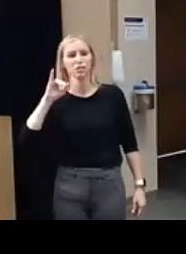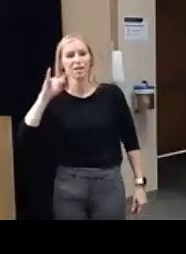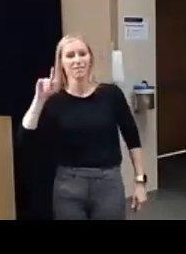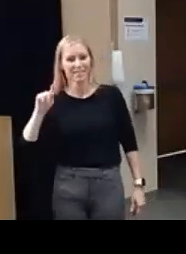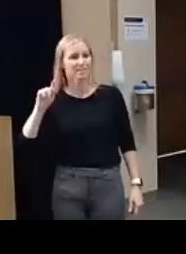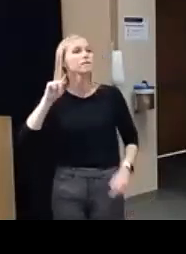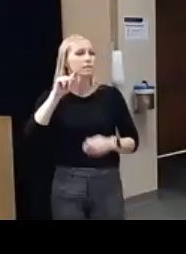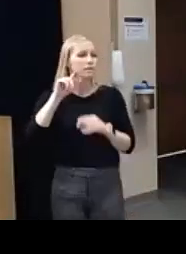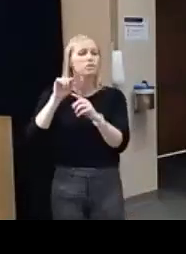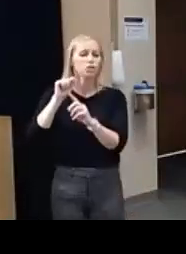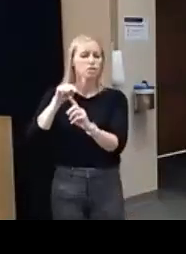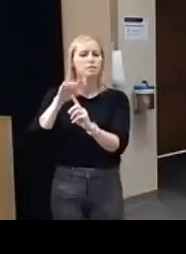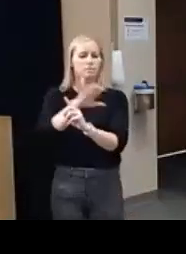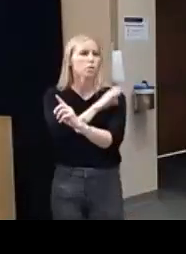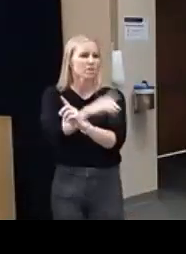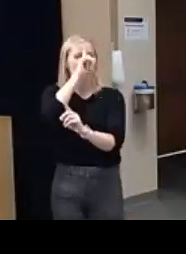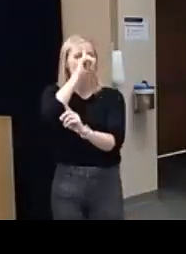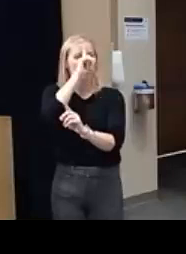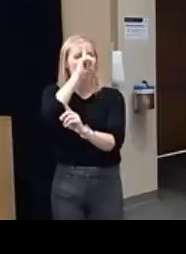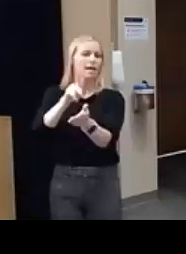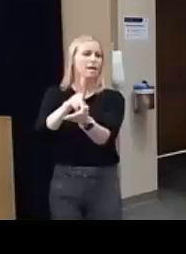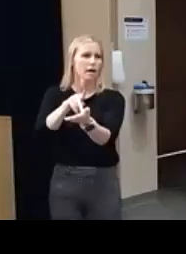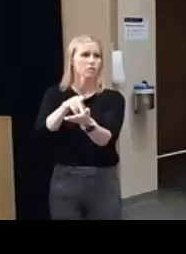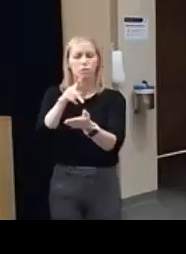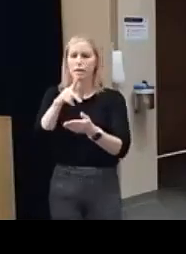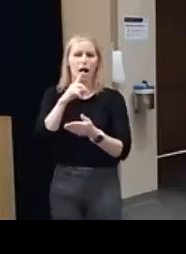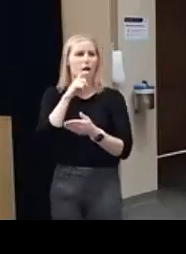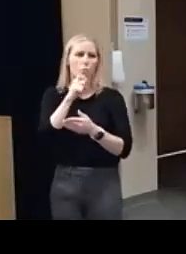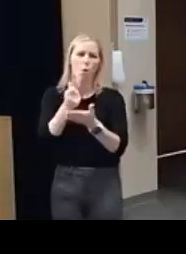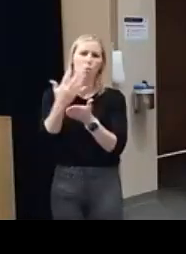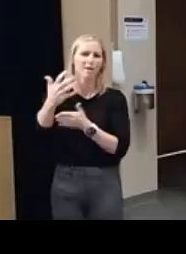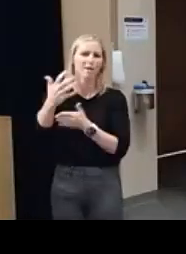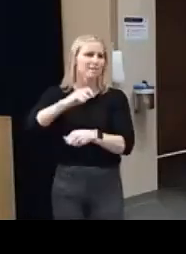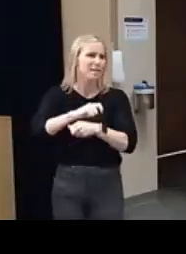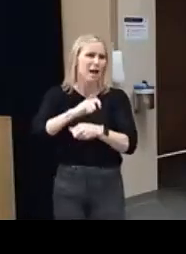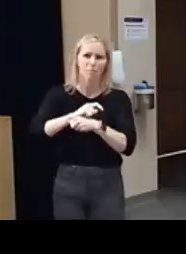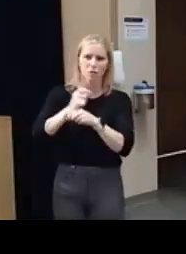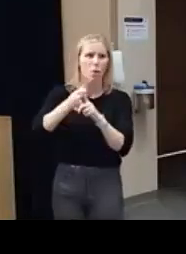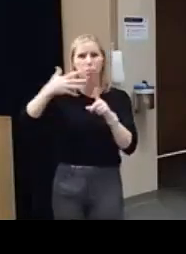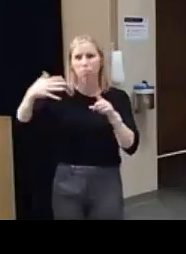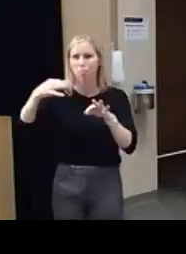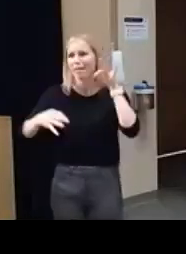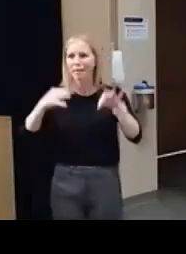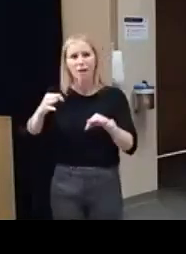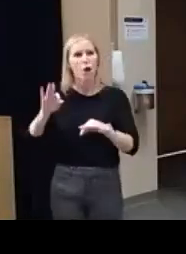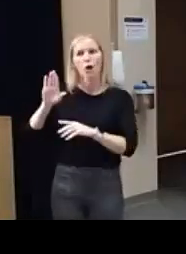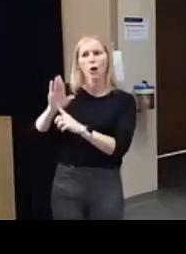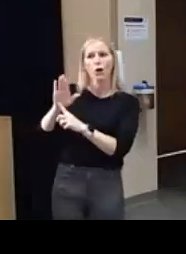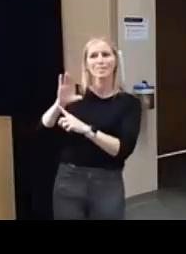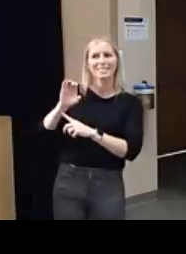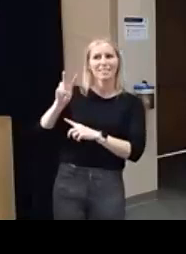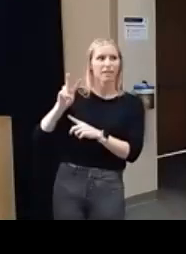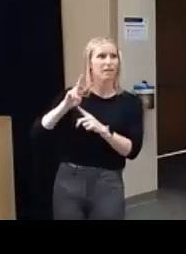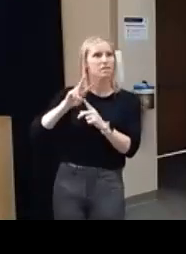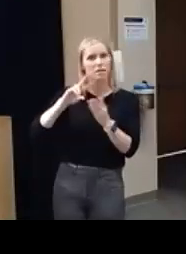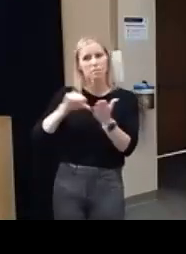She has a very long CV. I'm not going to waste her time today talking about it, other than there's probably no one in this